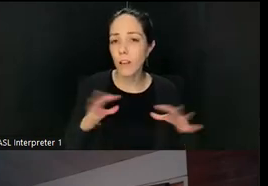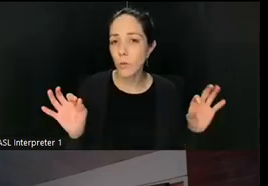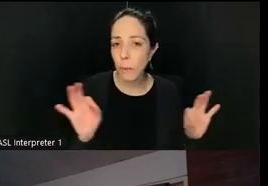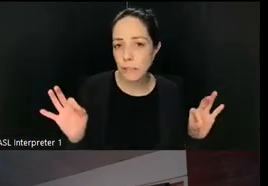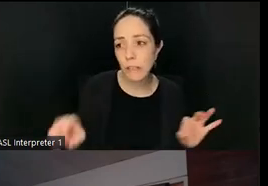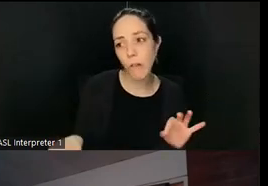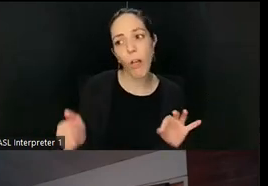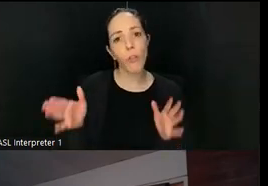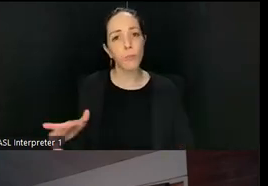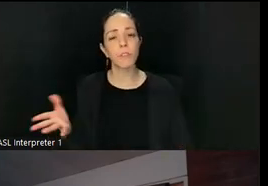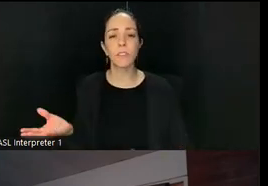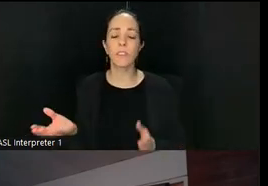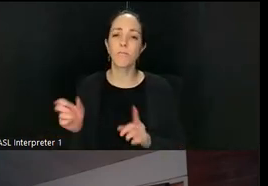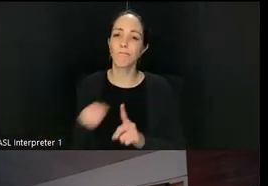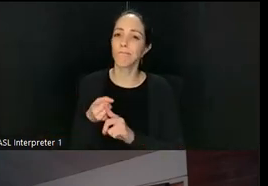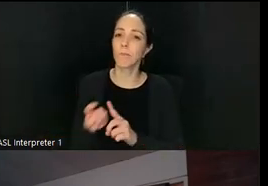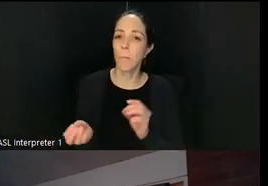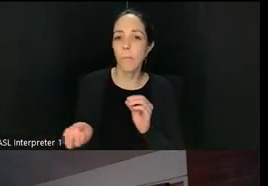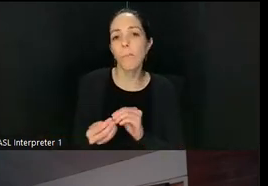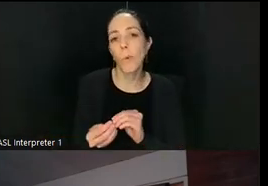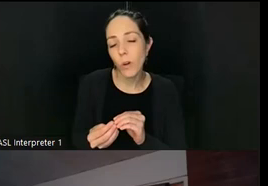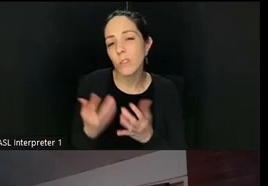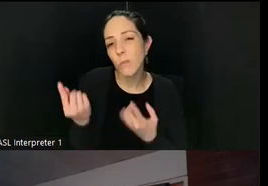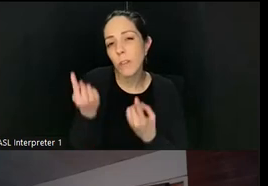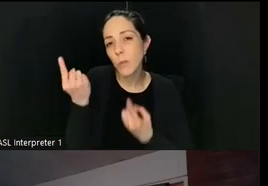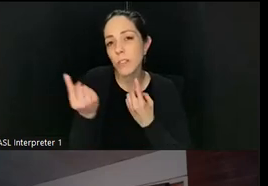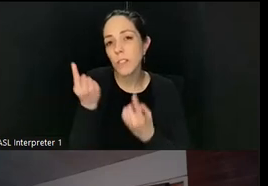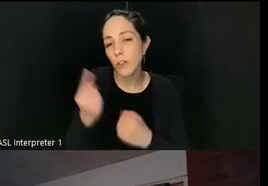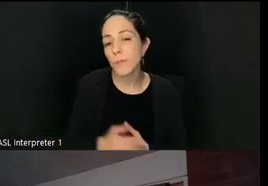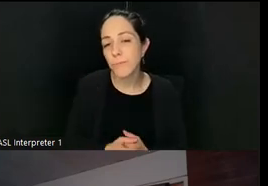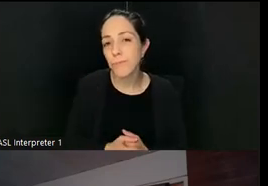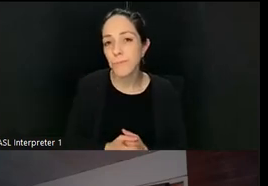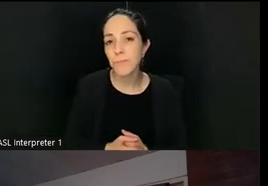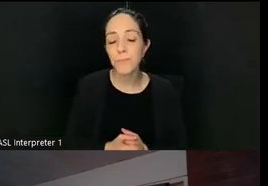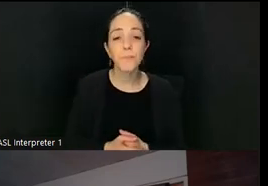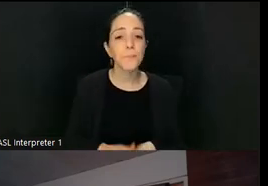to put into the compensation piece, which hasn't been done yet.